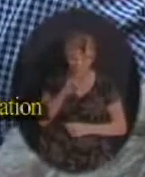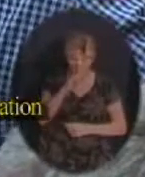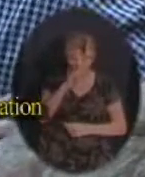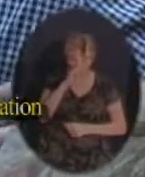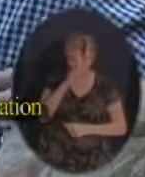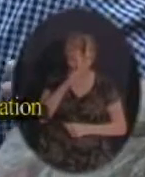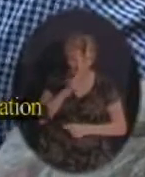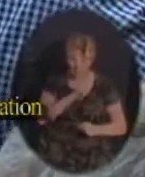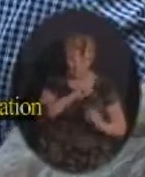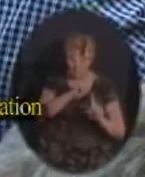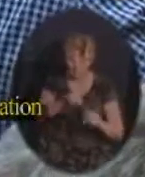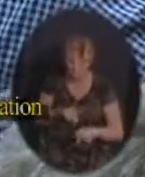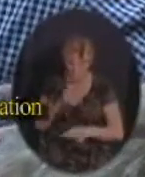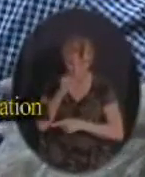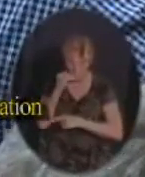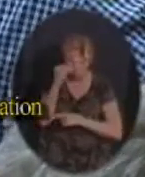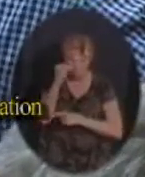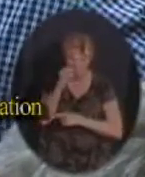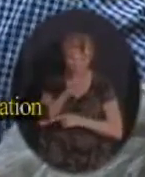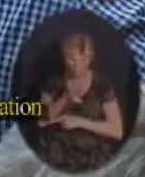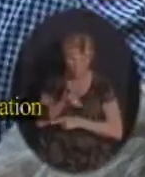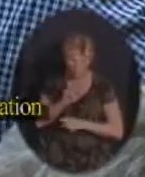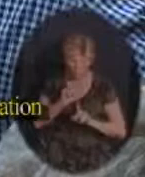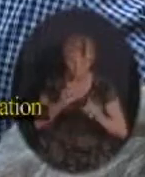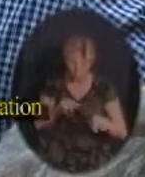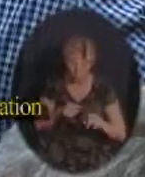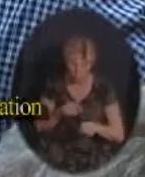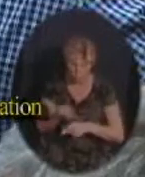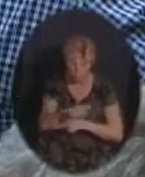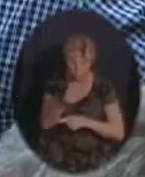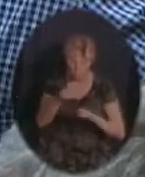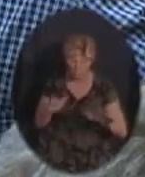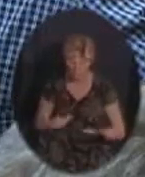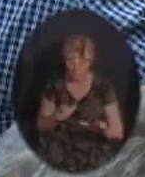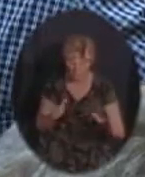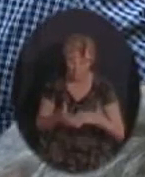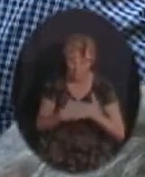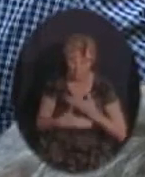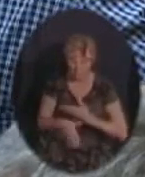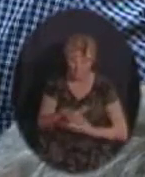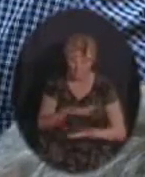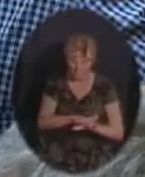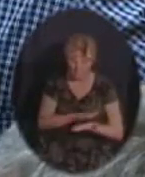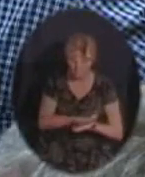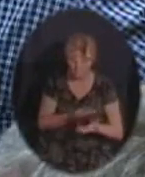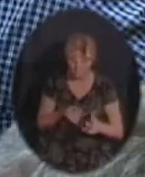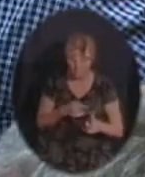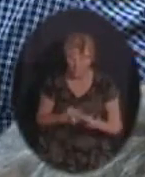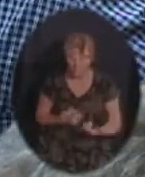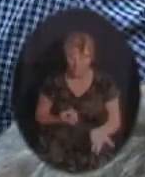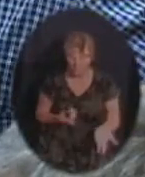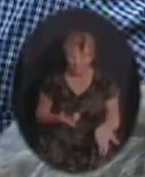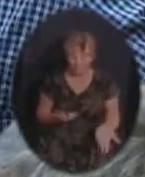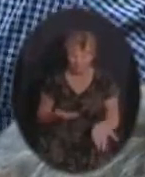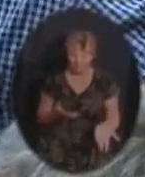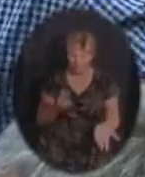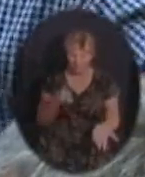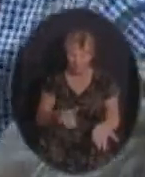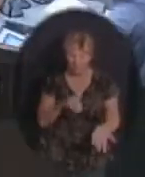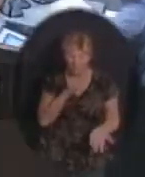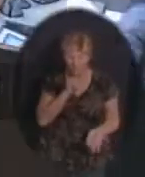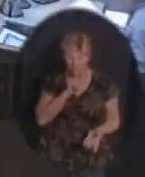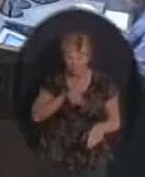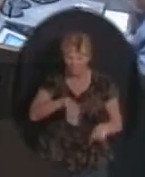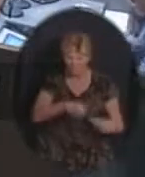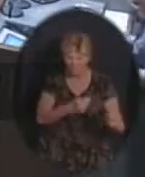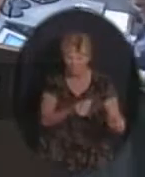go home or go to another activity after school or can't get there before school, then it really doesn't provide an equitable opportunity for everyone. And